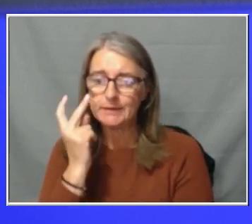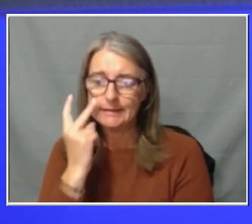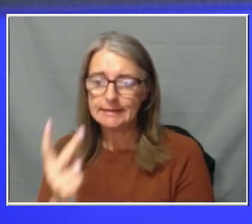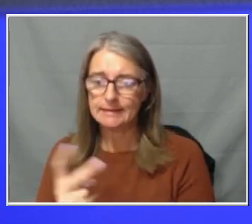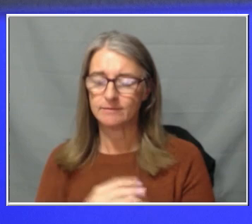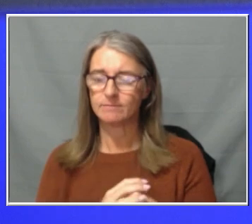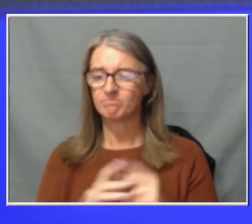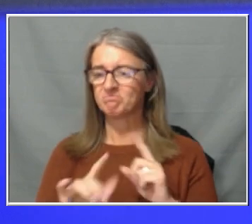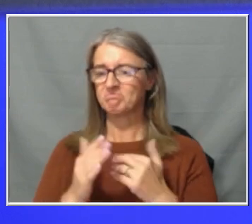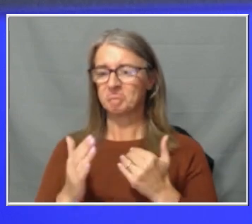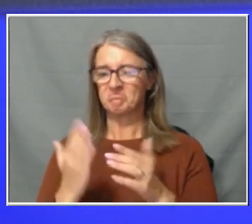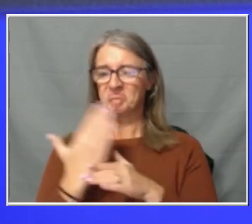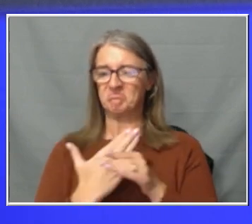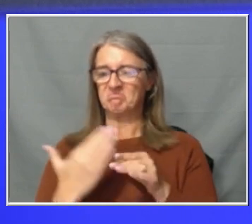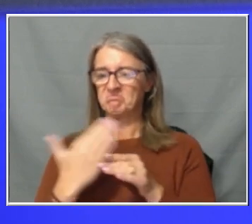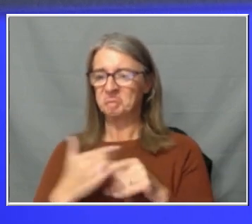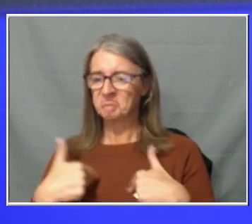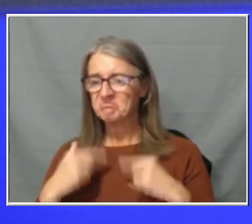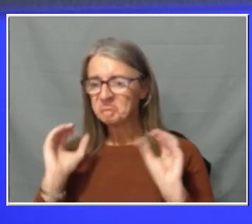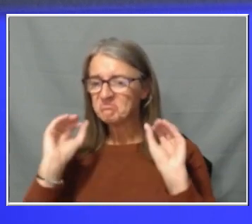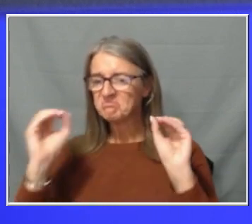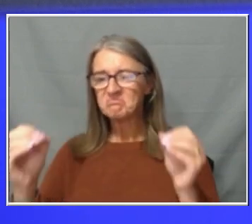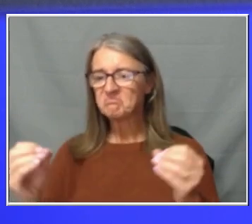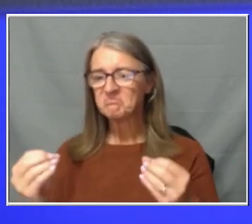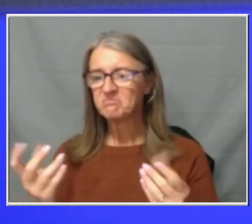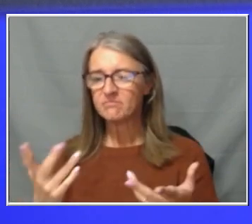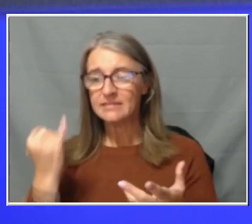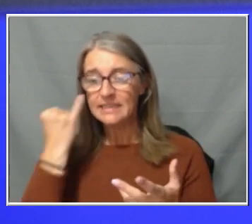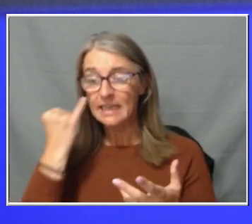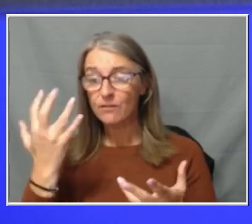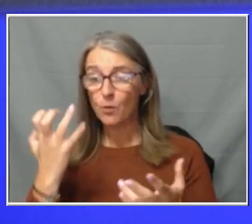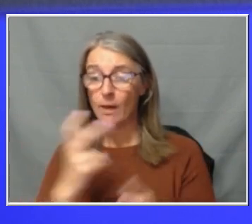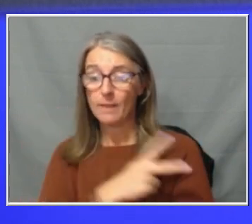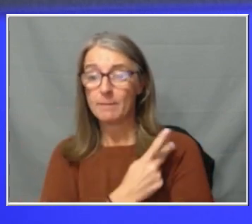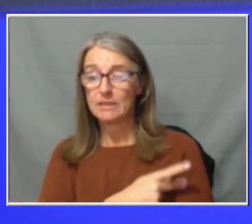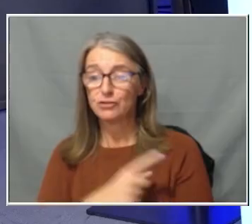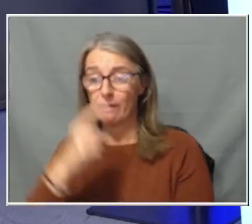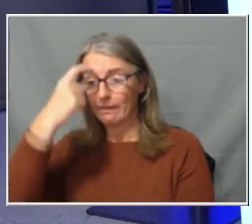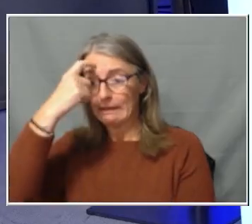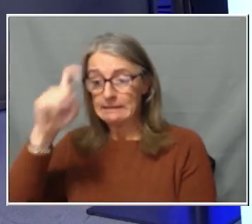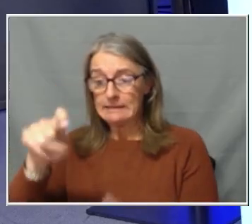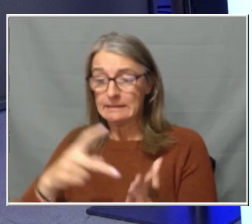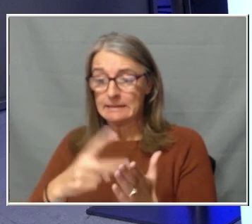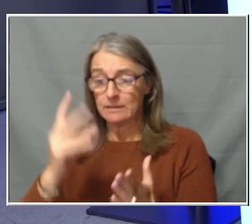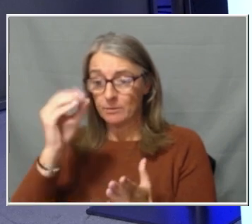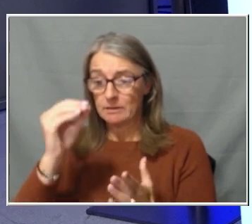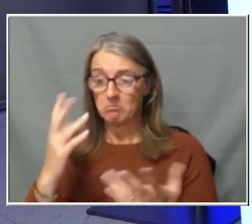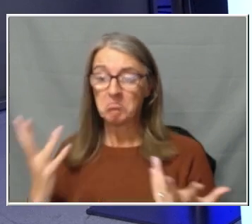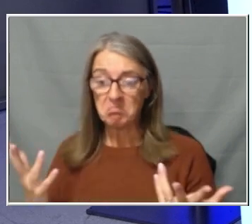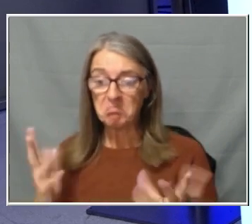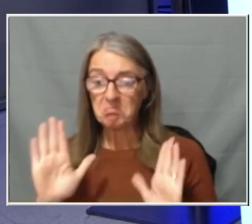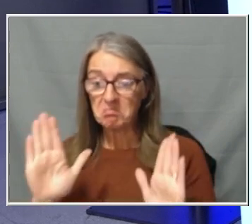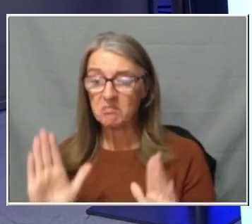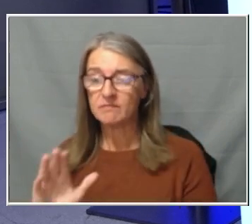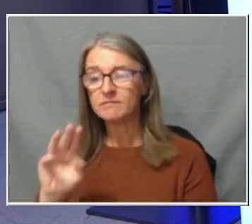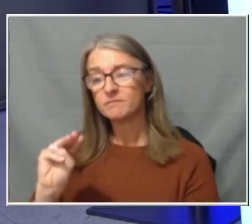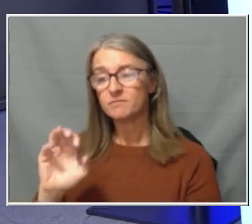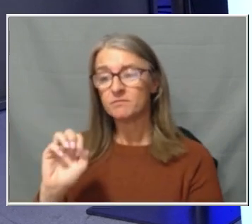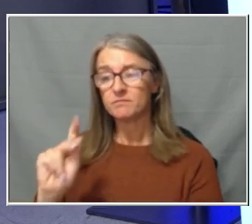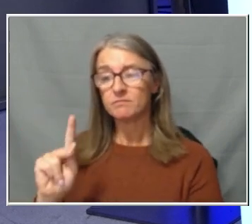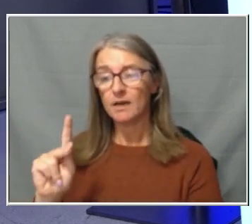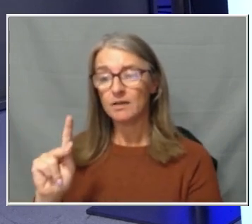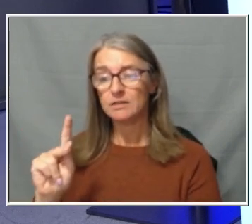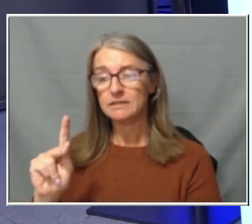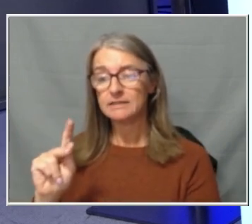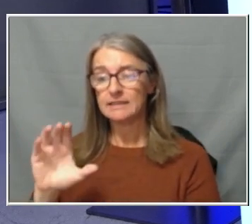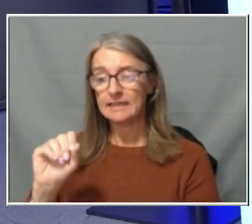it doesn't bother me at all, because if it's what the patient thinks they need, then great. As far as melanoma goes, was Mark's case pretty standard